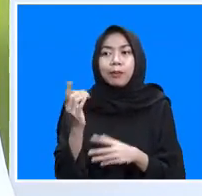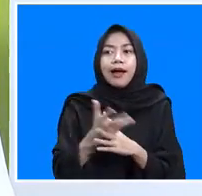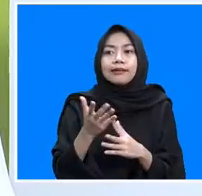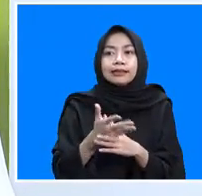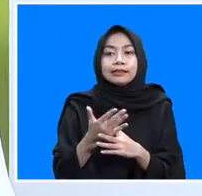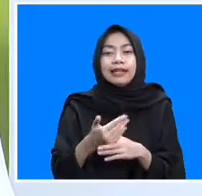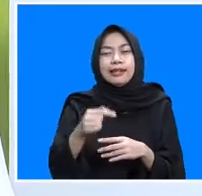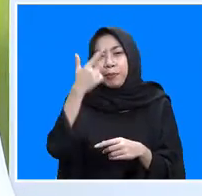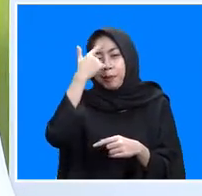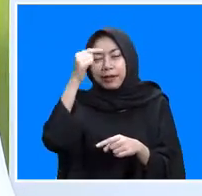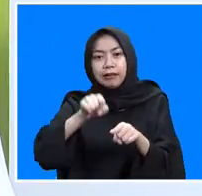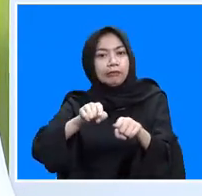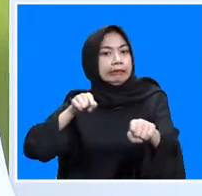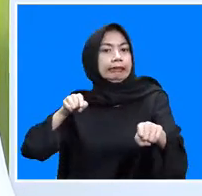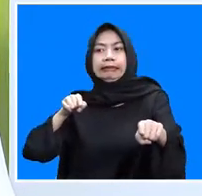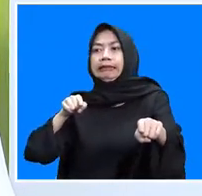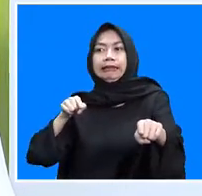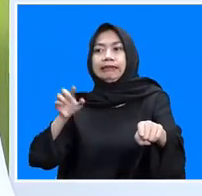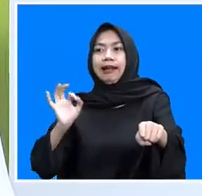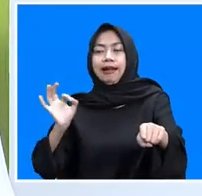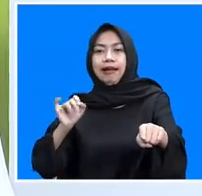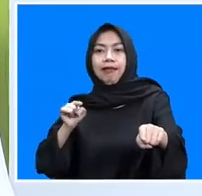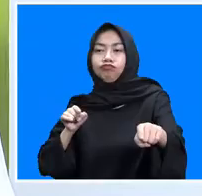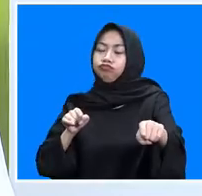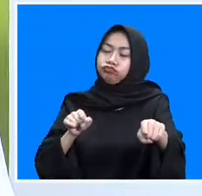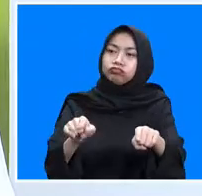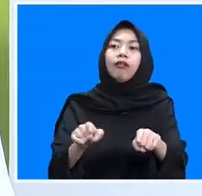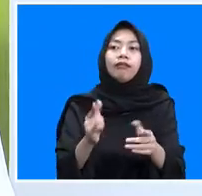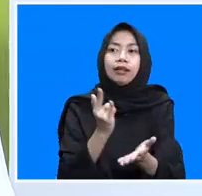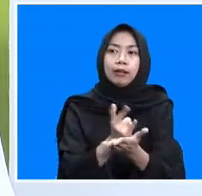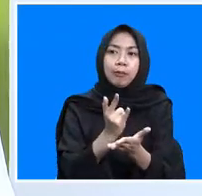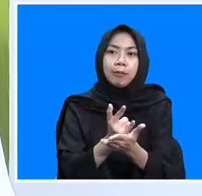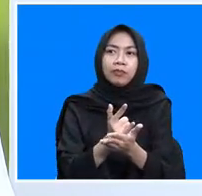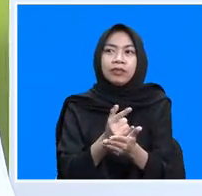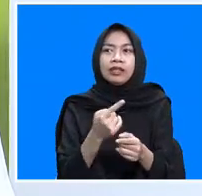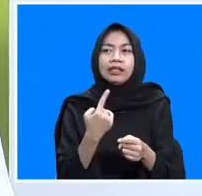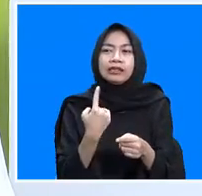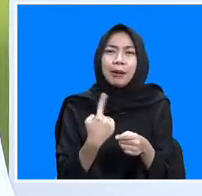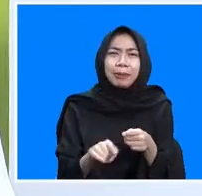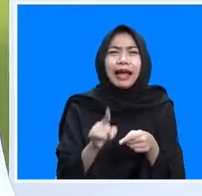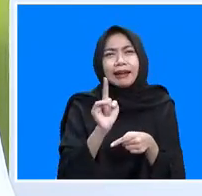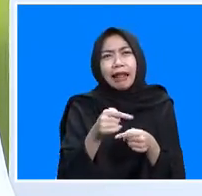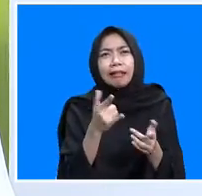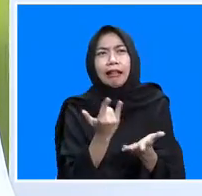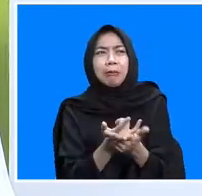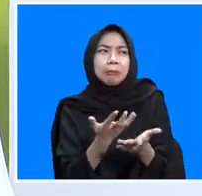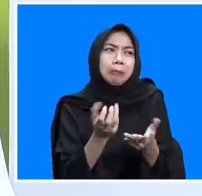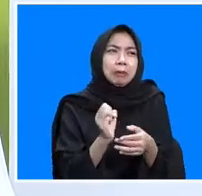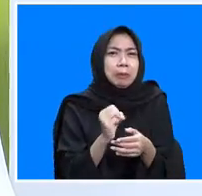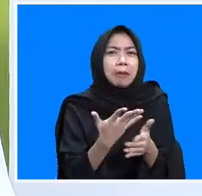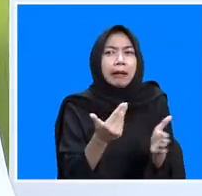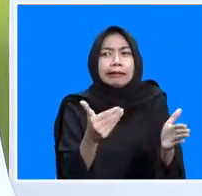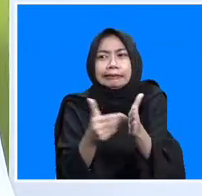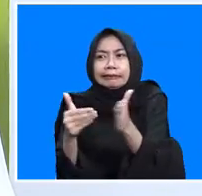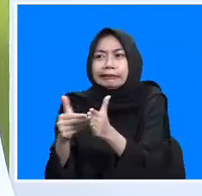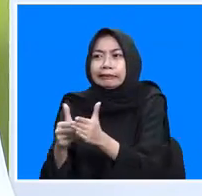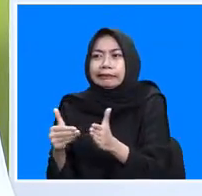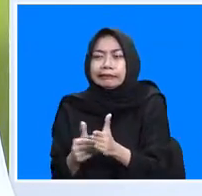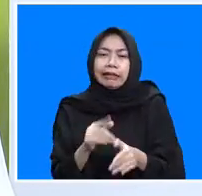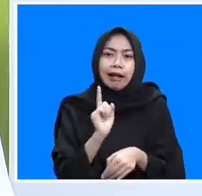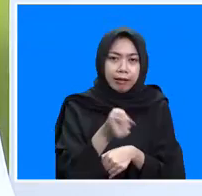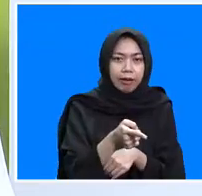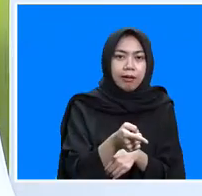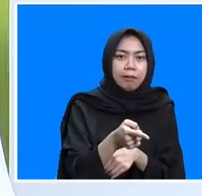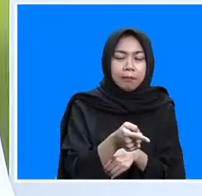loss. But again, that's across the board. There were certain segments certainly suffered. So a report done by one of the states indicated